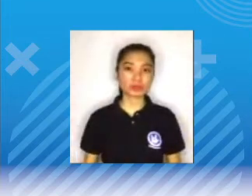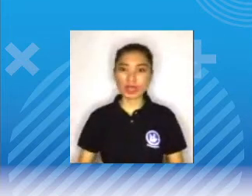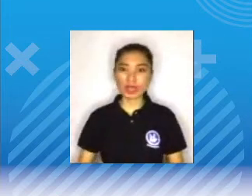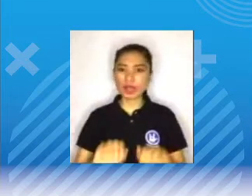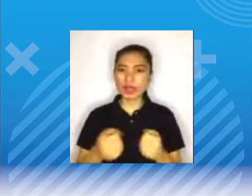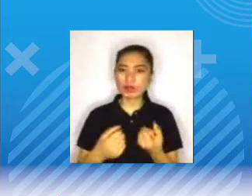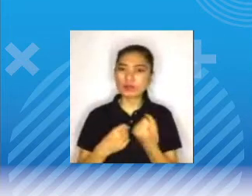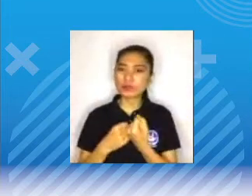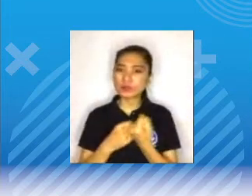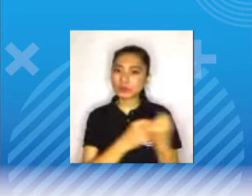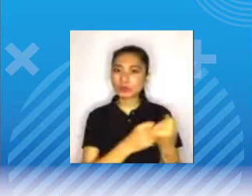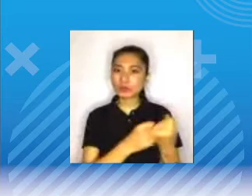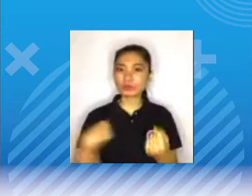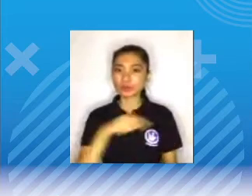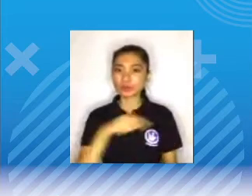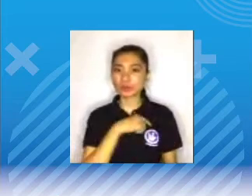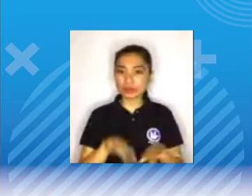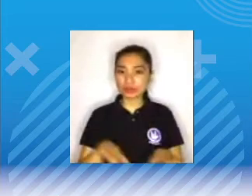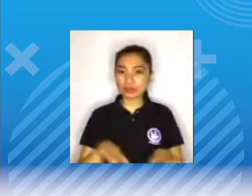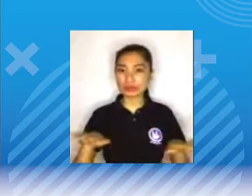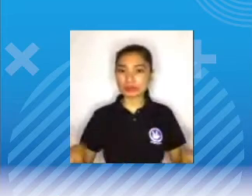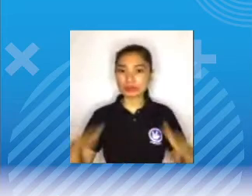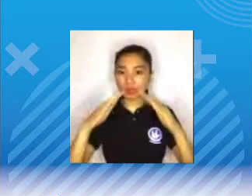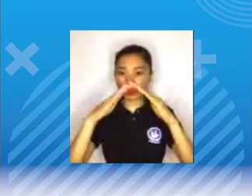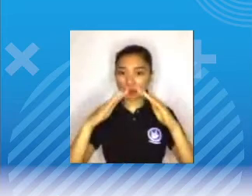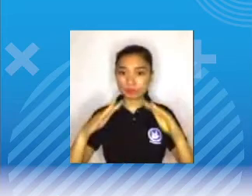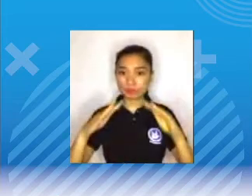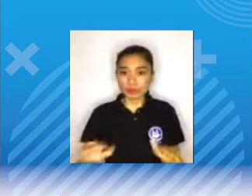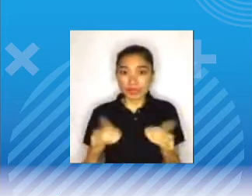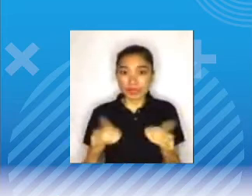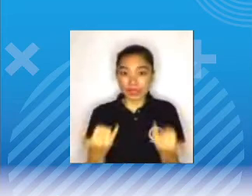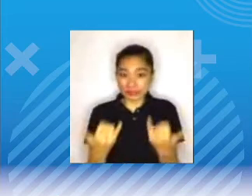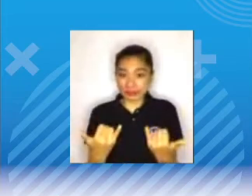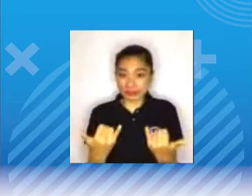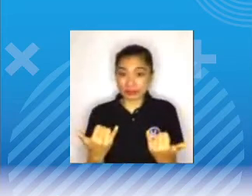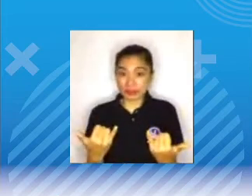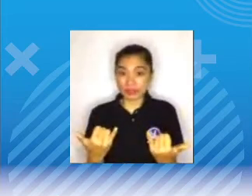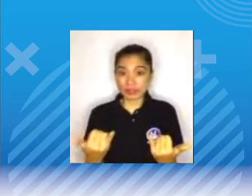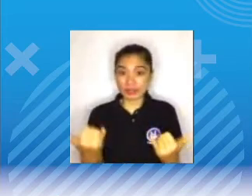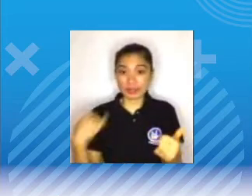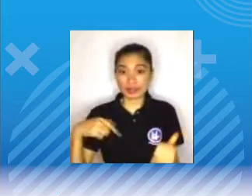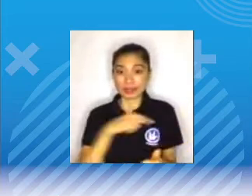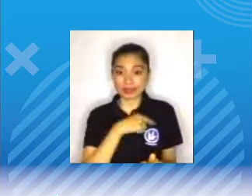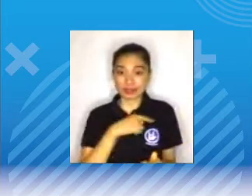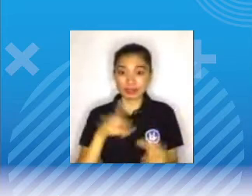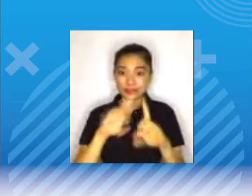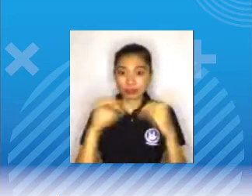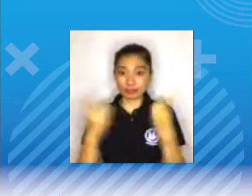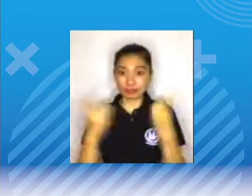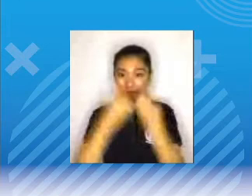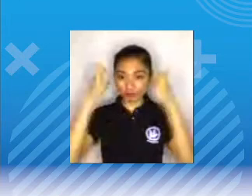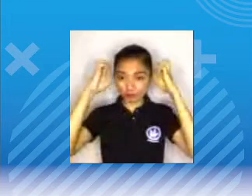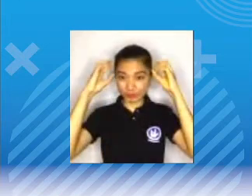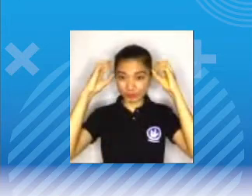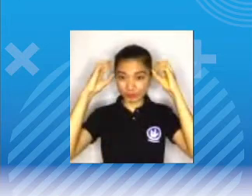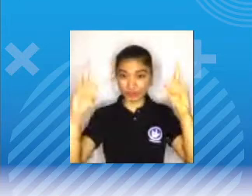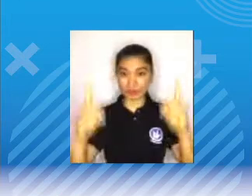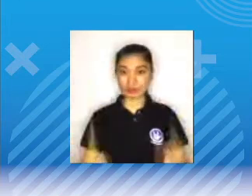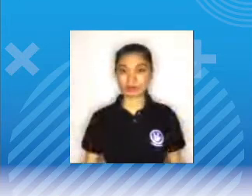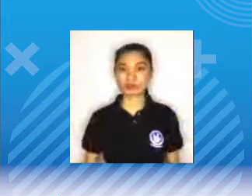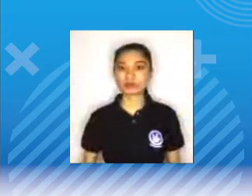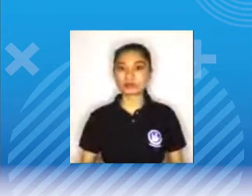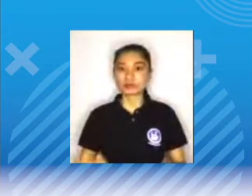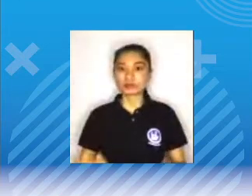home. And then for this time, kami din po dito sa DepEd Central Office, nais din po namin malaman yung inyong